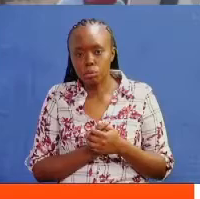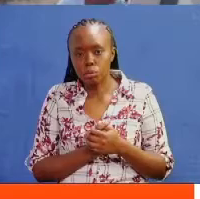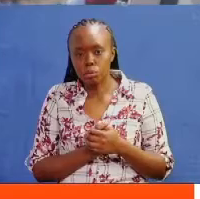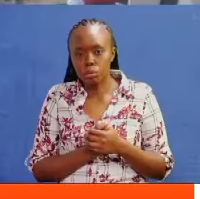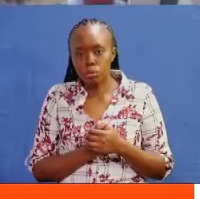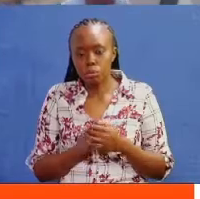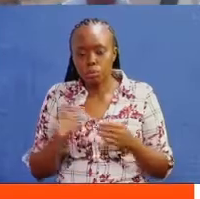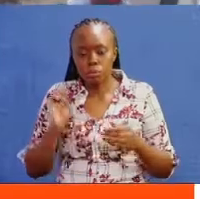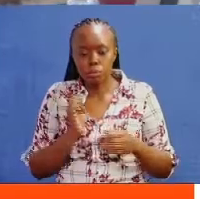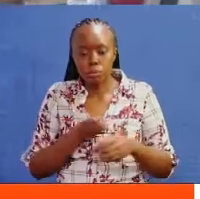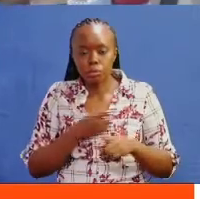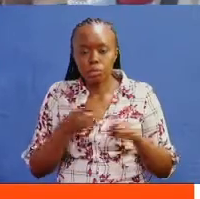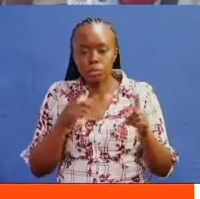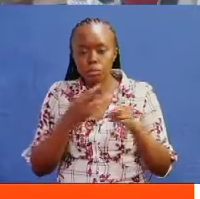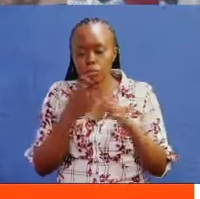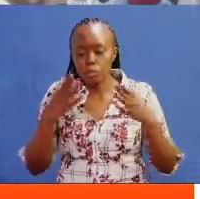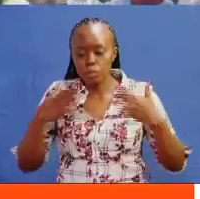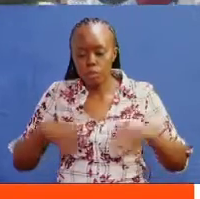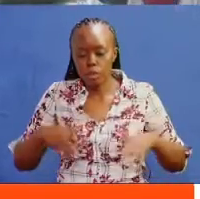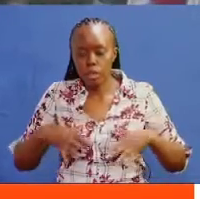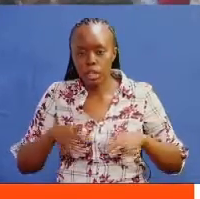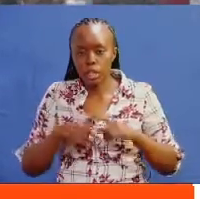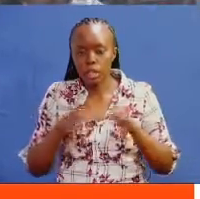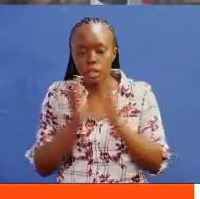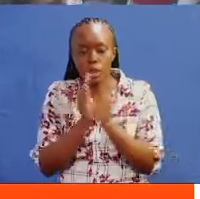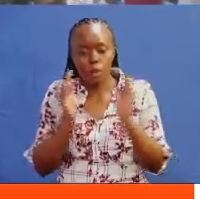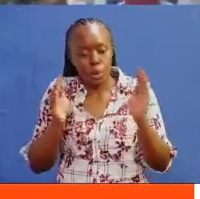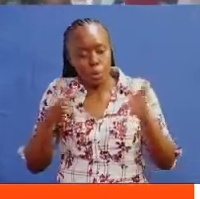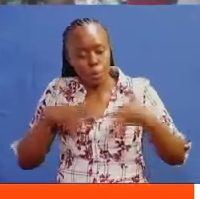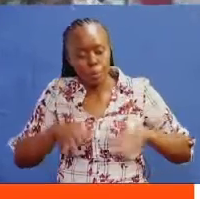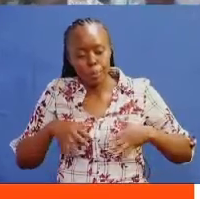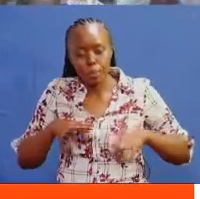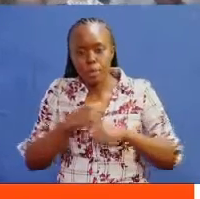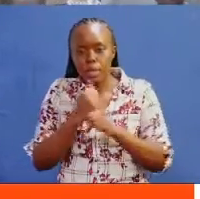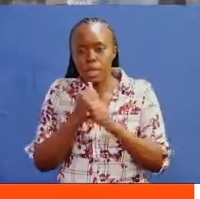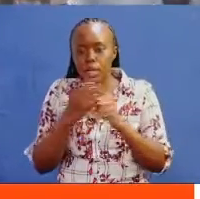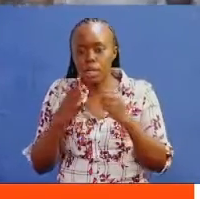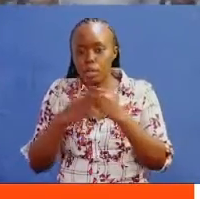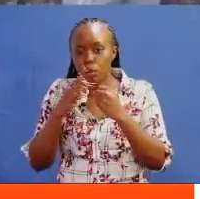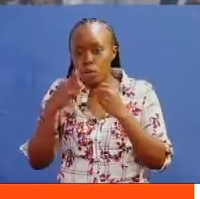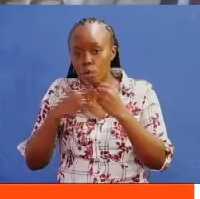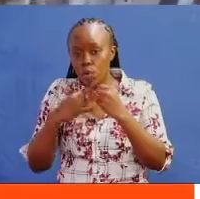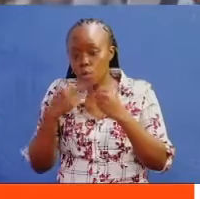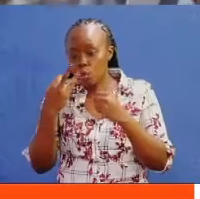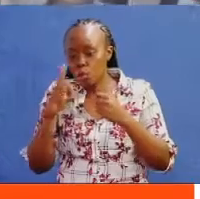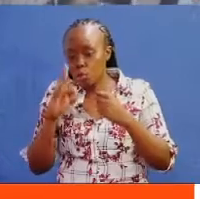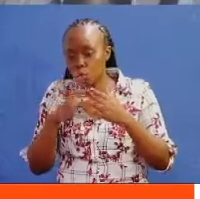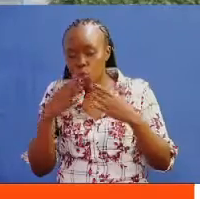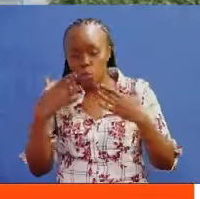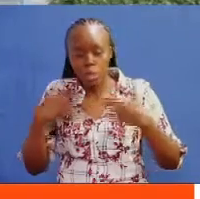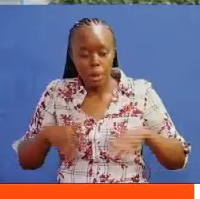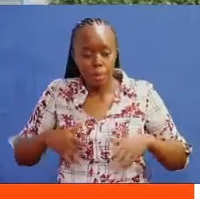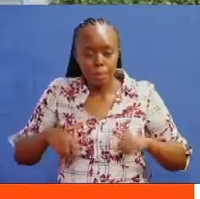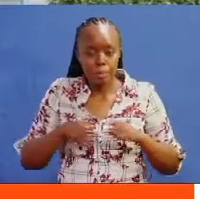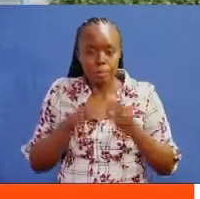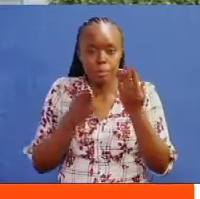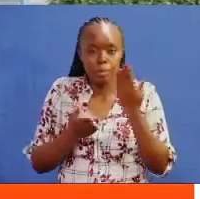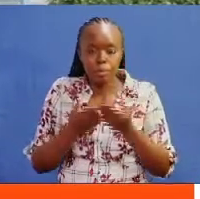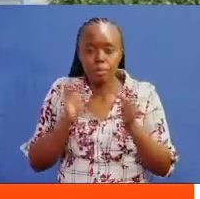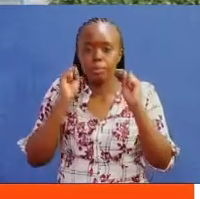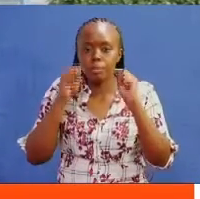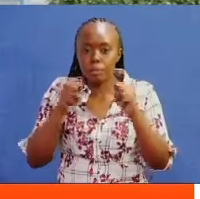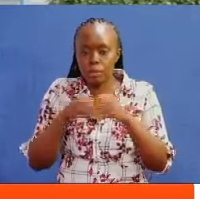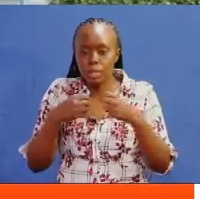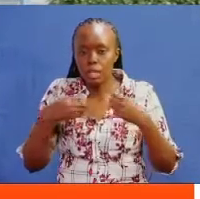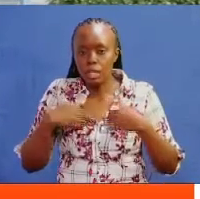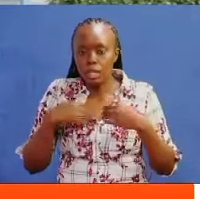A majority of population in Kenya are youth. They make up to 43% of the population. They, however, can't get